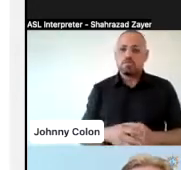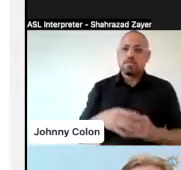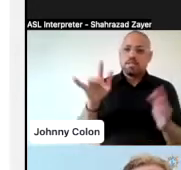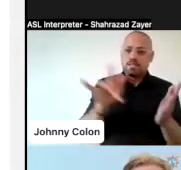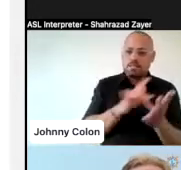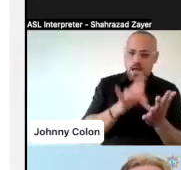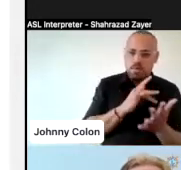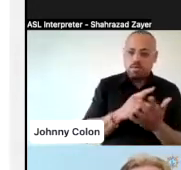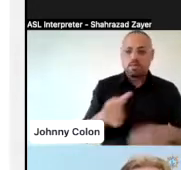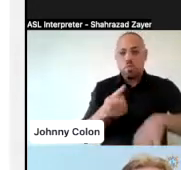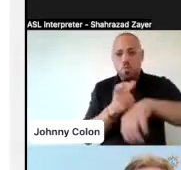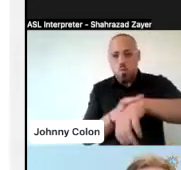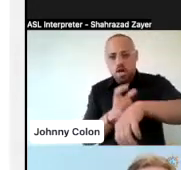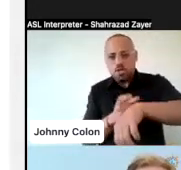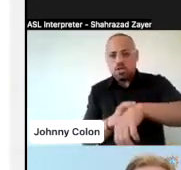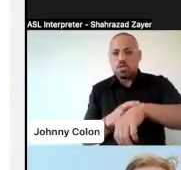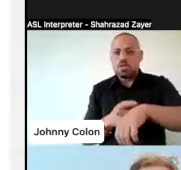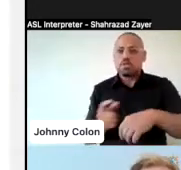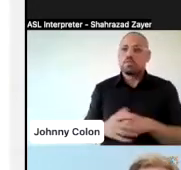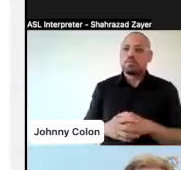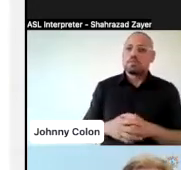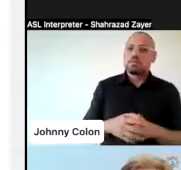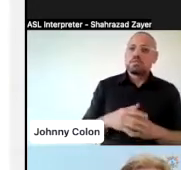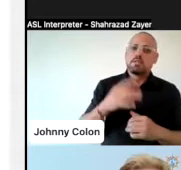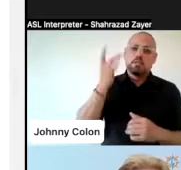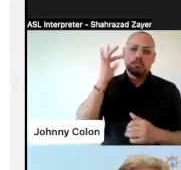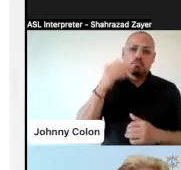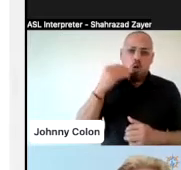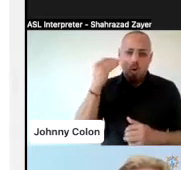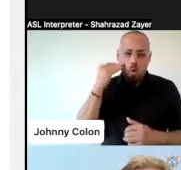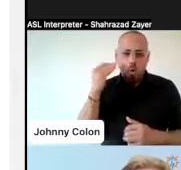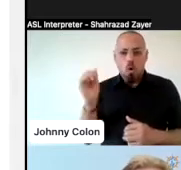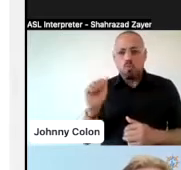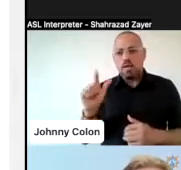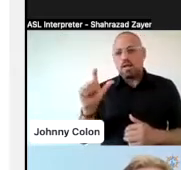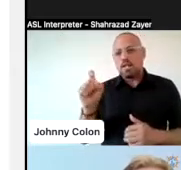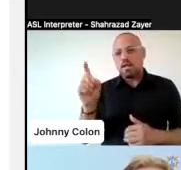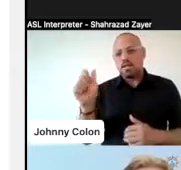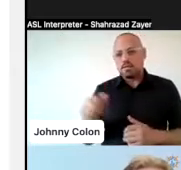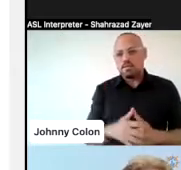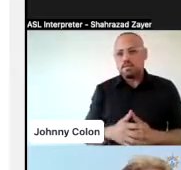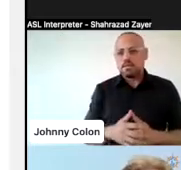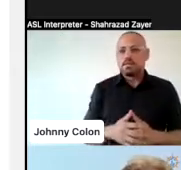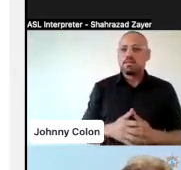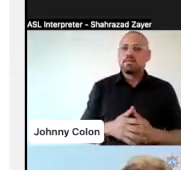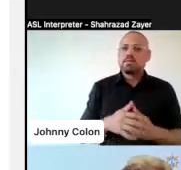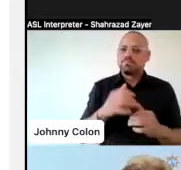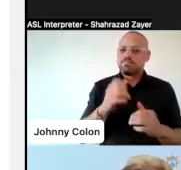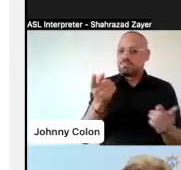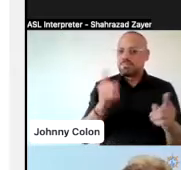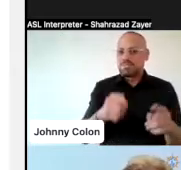Watches, like wandering devices, smart home tech like Alexa, all bought by the ton.